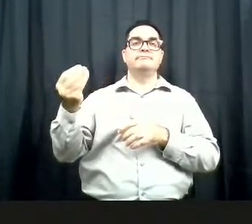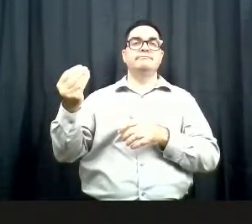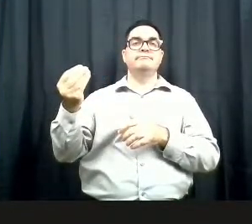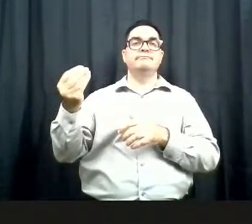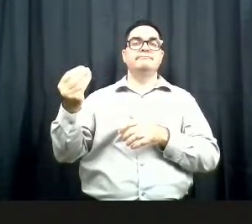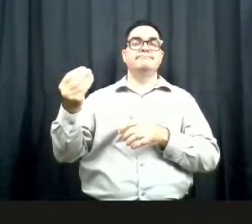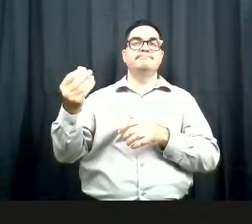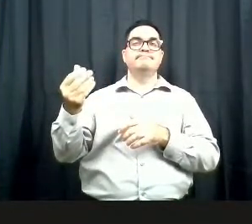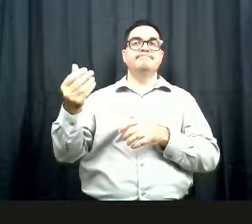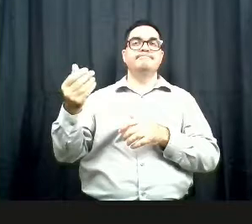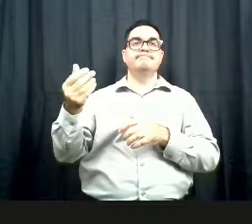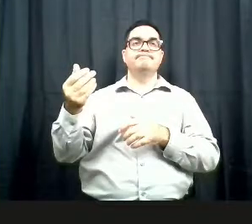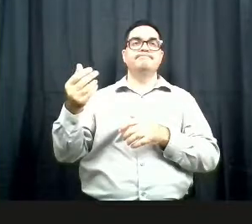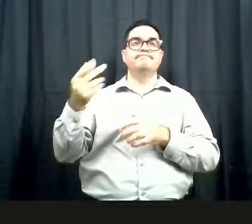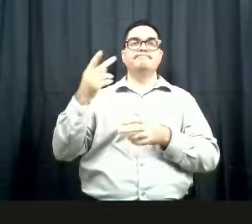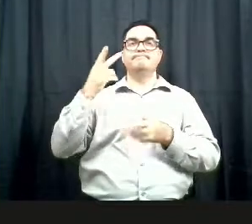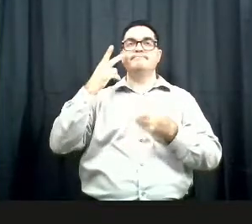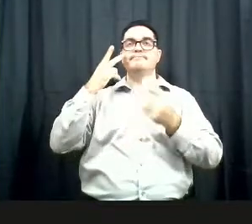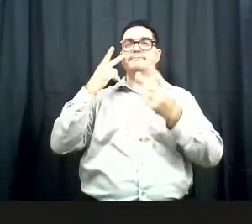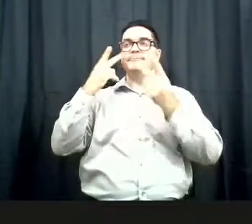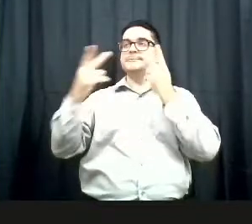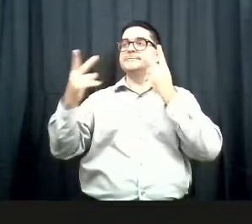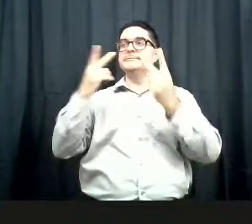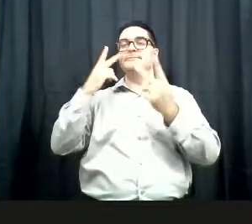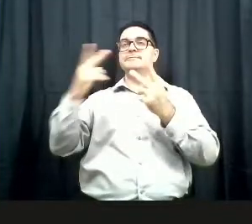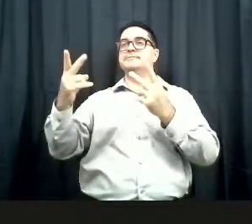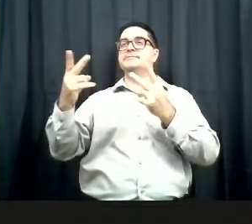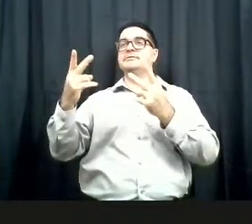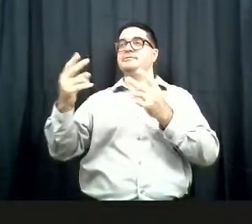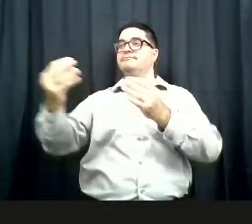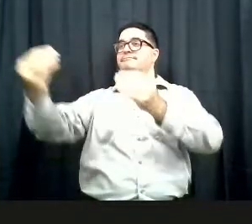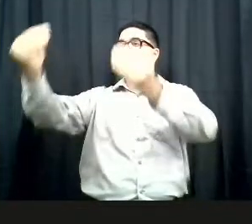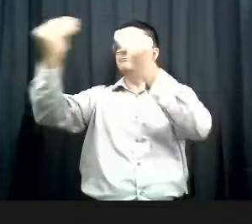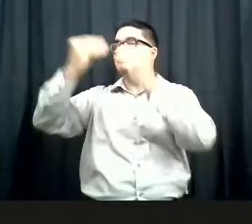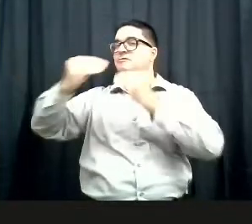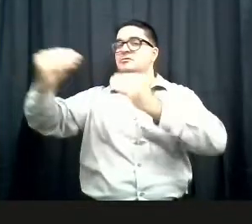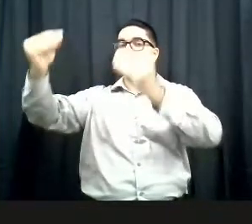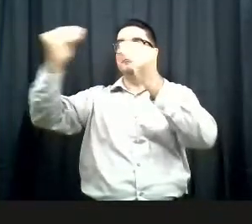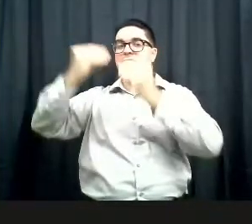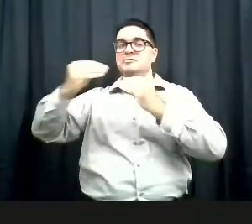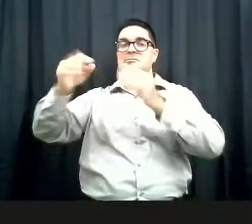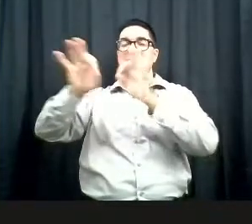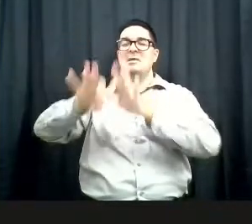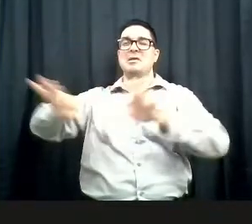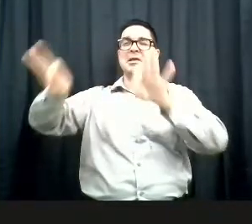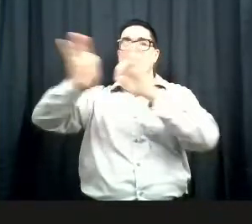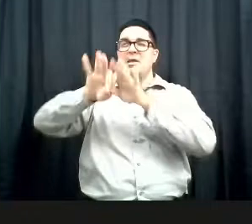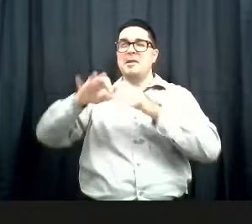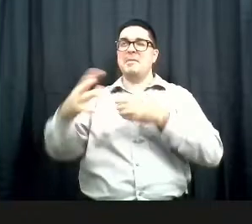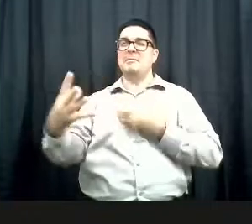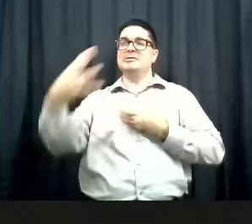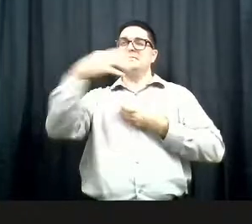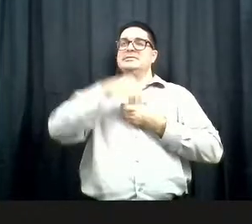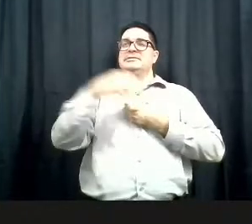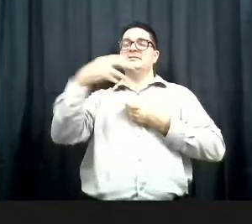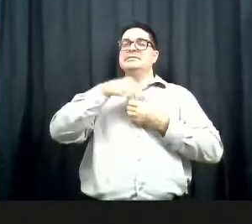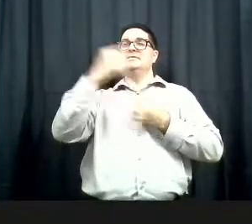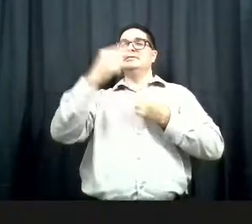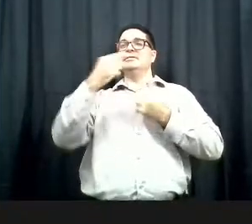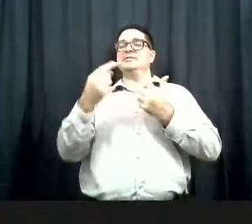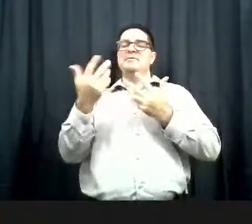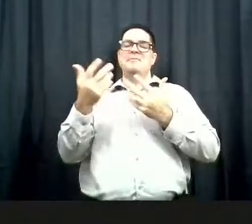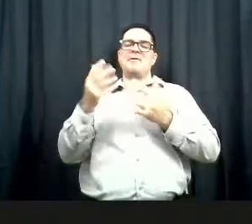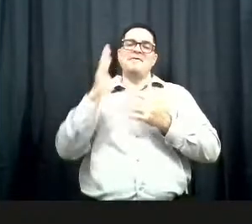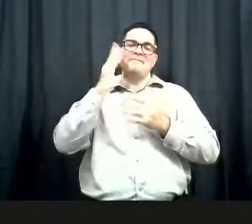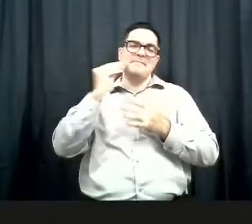values that have been instilled in me based on family and my experiences. And I think, as